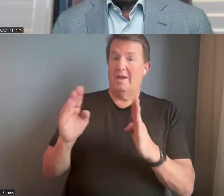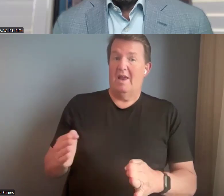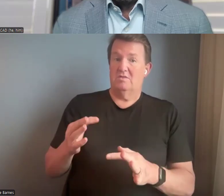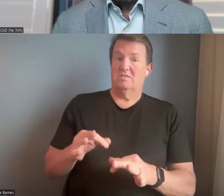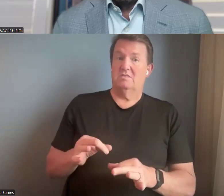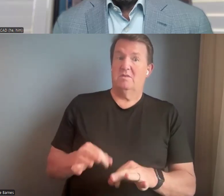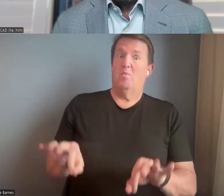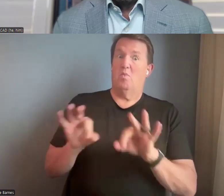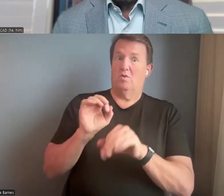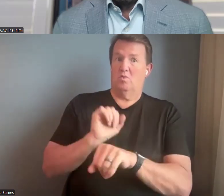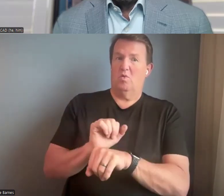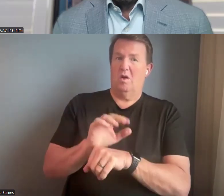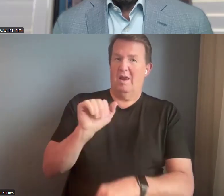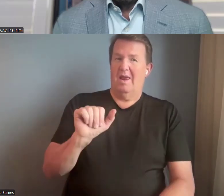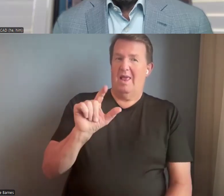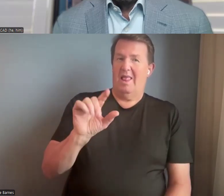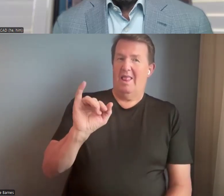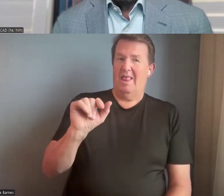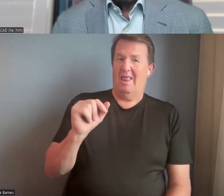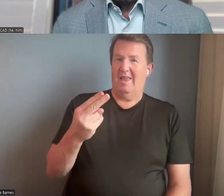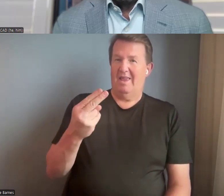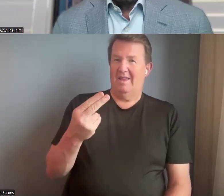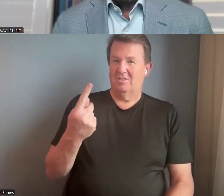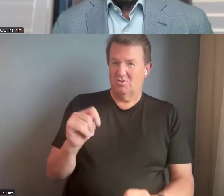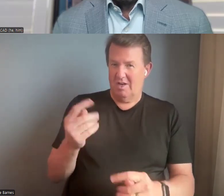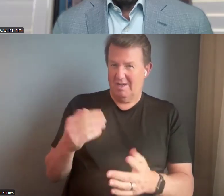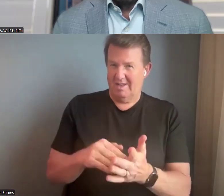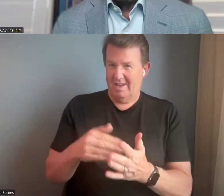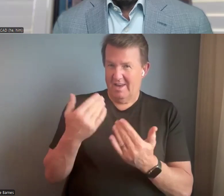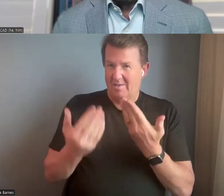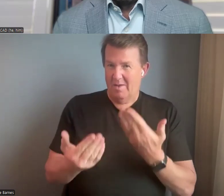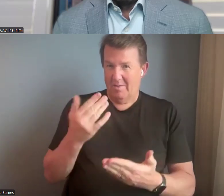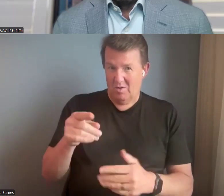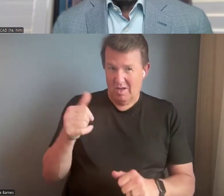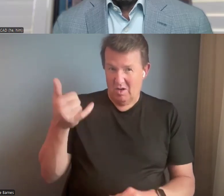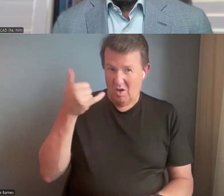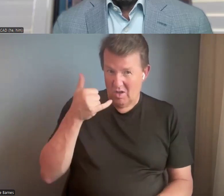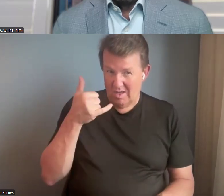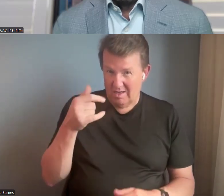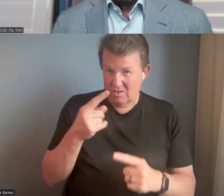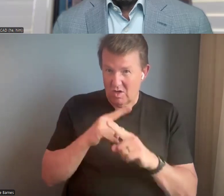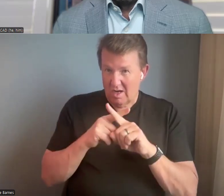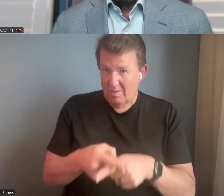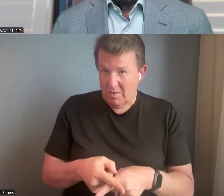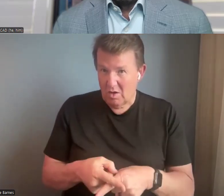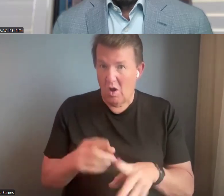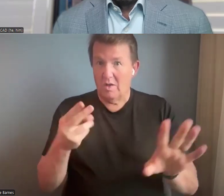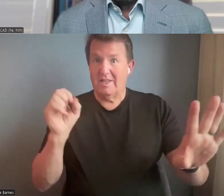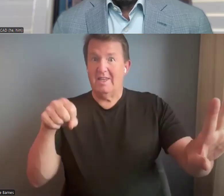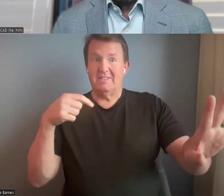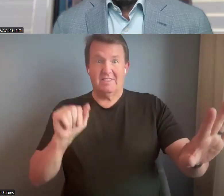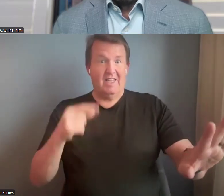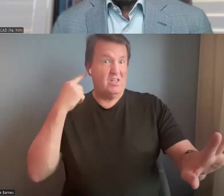committee. Alaya, I'm going to try one more time. Hopefully you were able to call in. Do you want to try and unmute? Oh, yes, we can hear